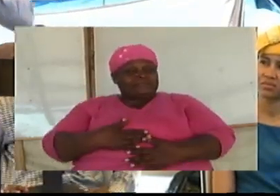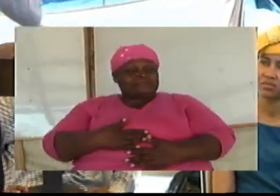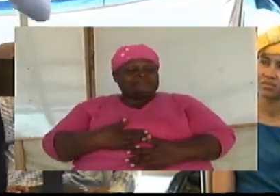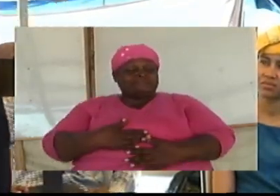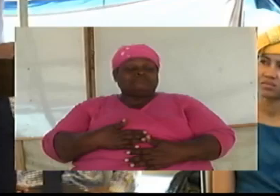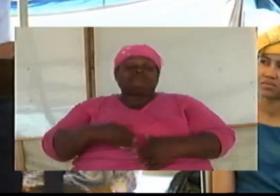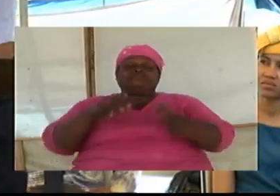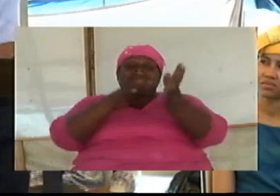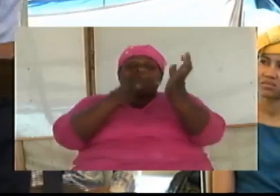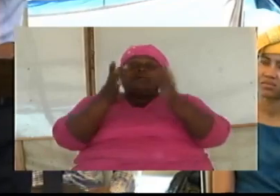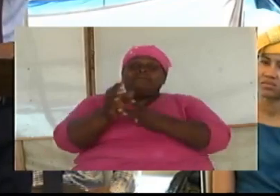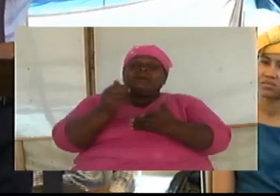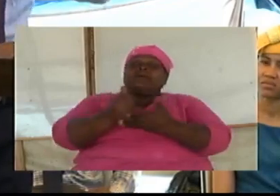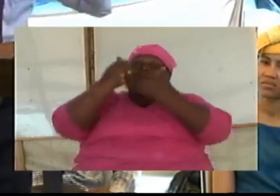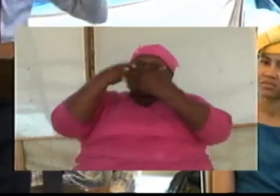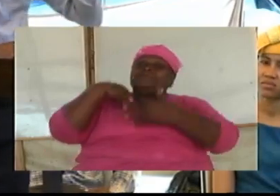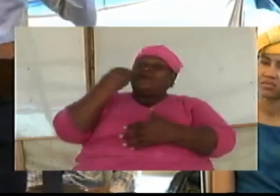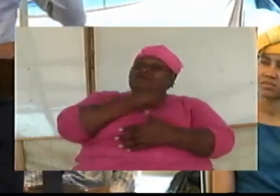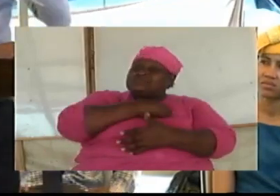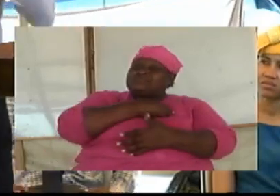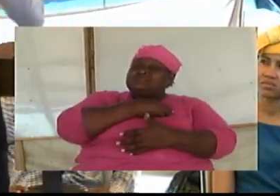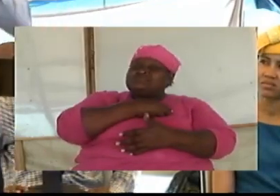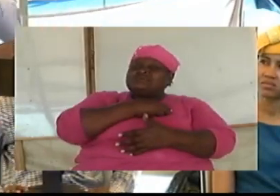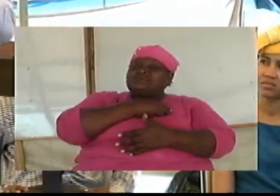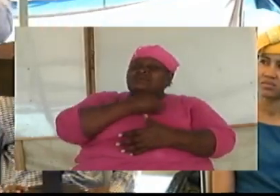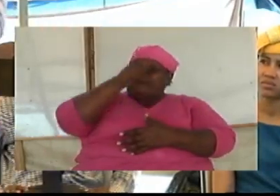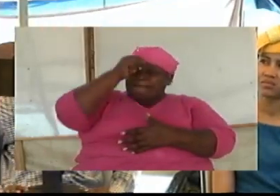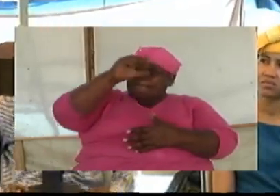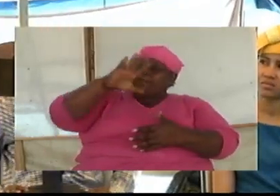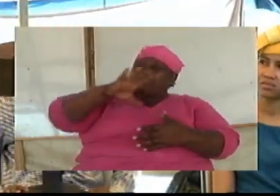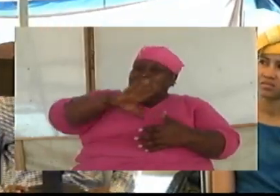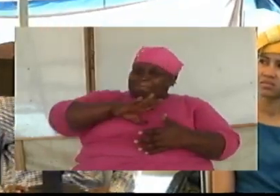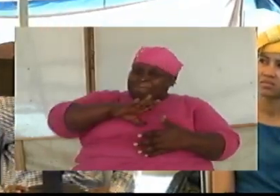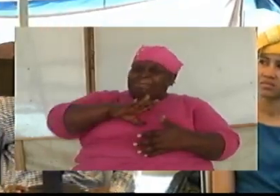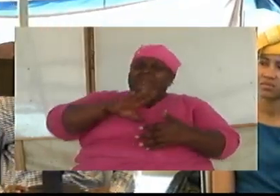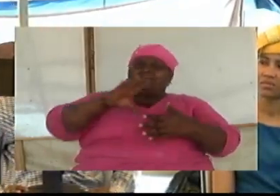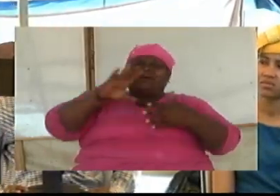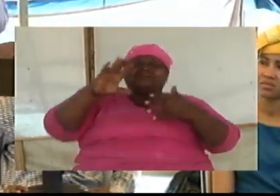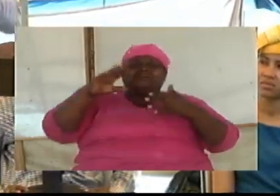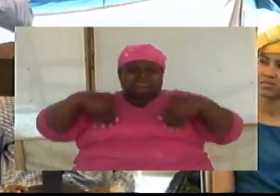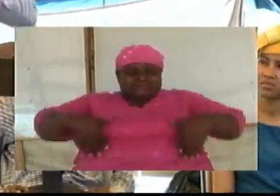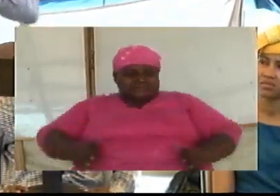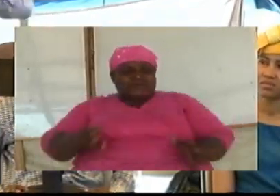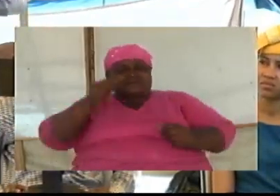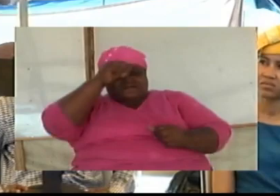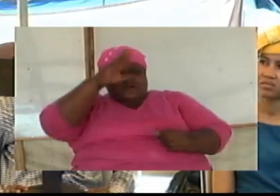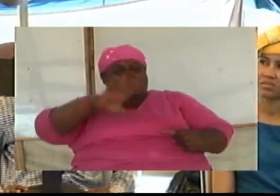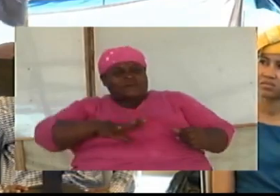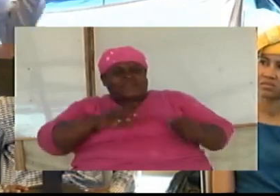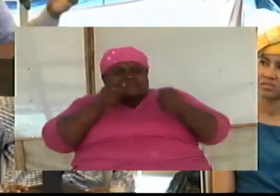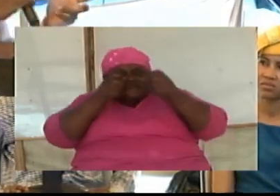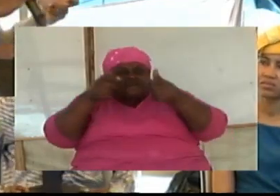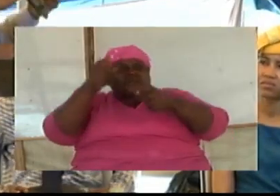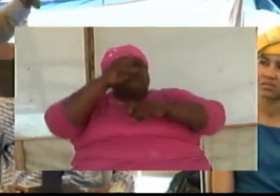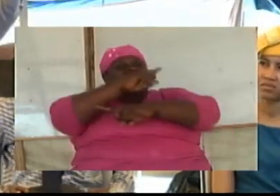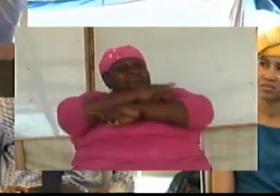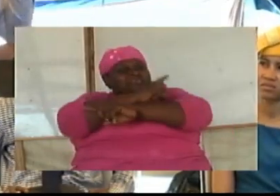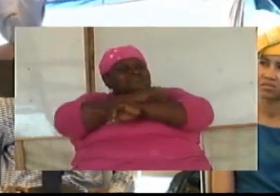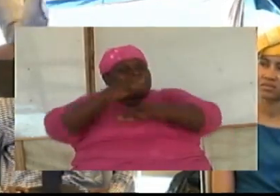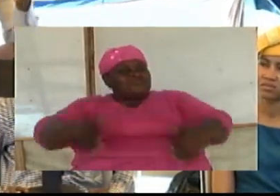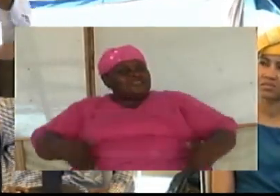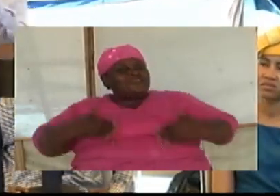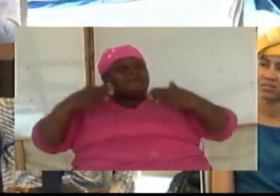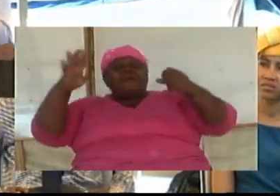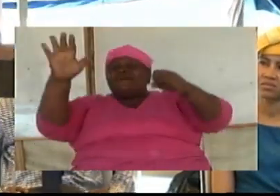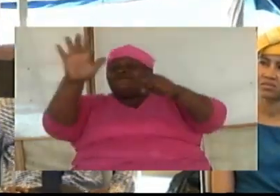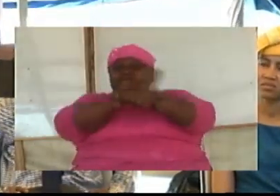understand that man that is born of a woman hath but a few days to live and is full of